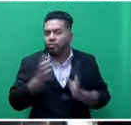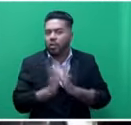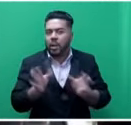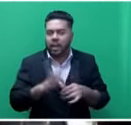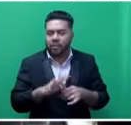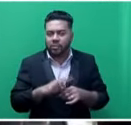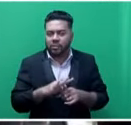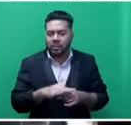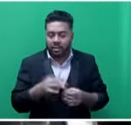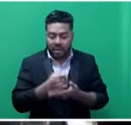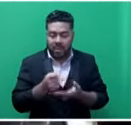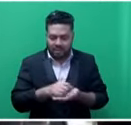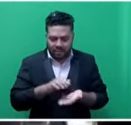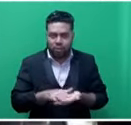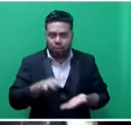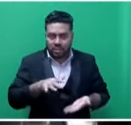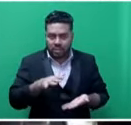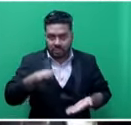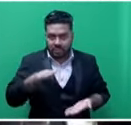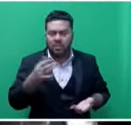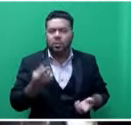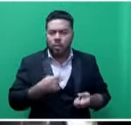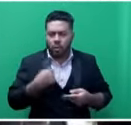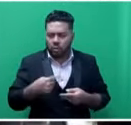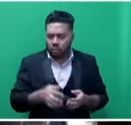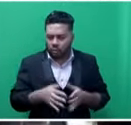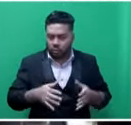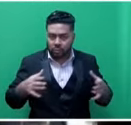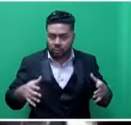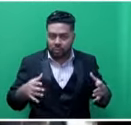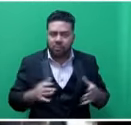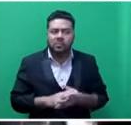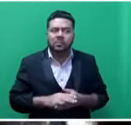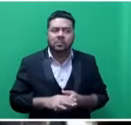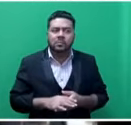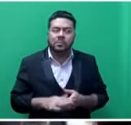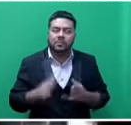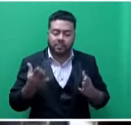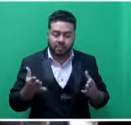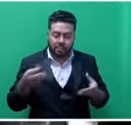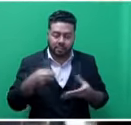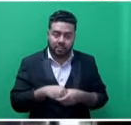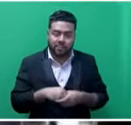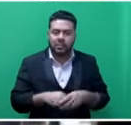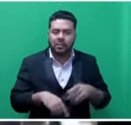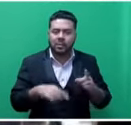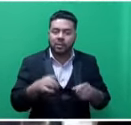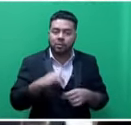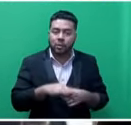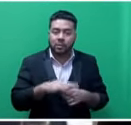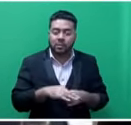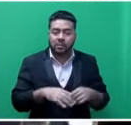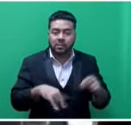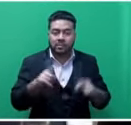The numbers had increased and will continue to increase, Mr. Speaker, sir. The doubts are contained in the joint opposition party submission to